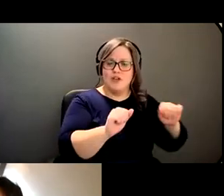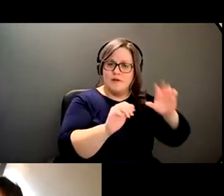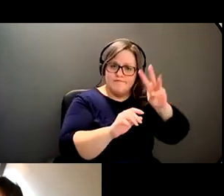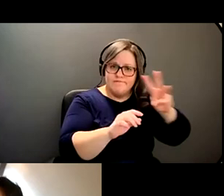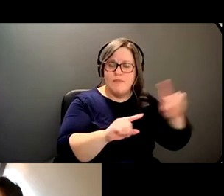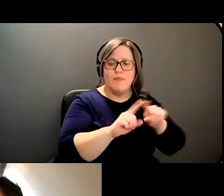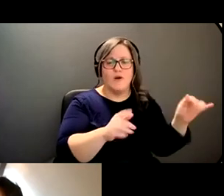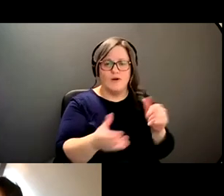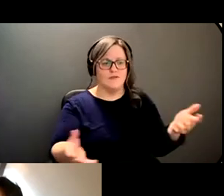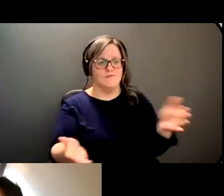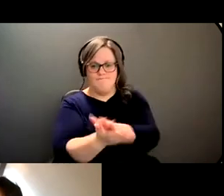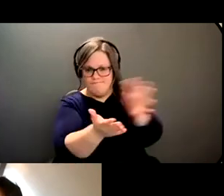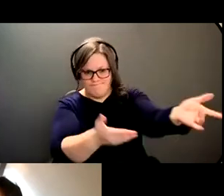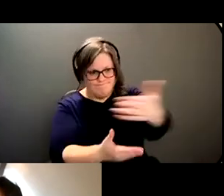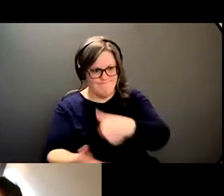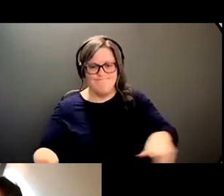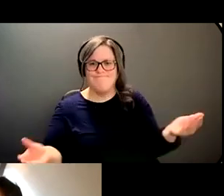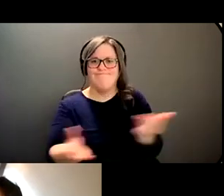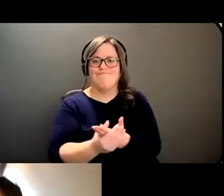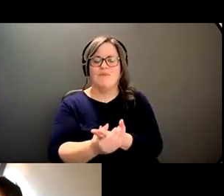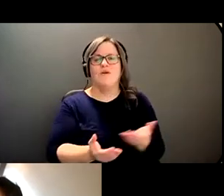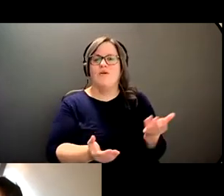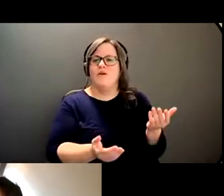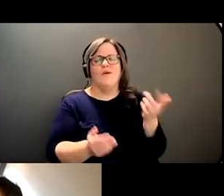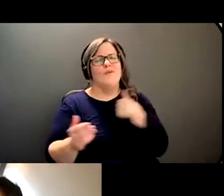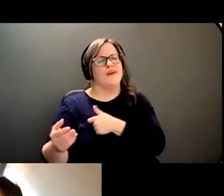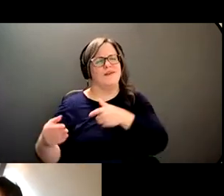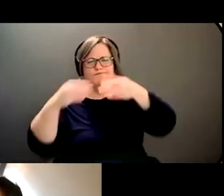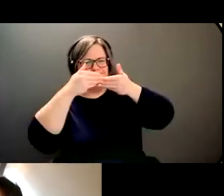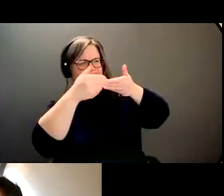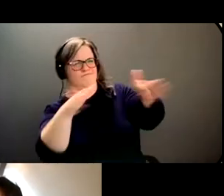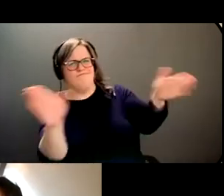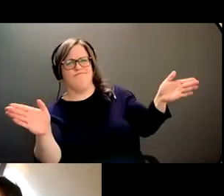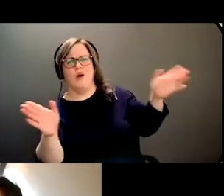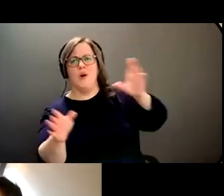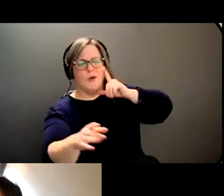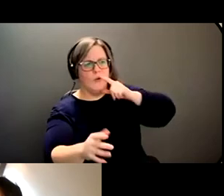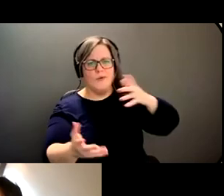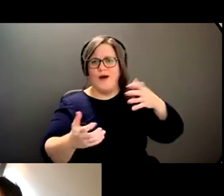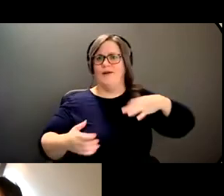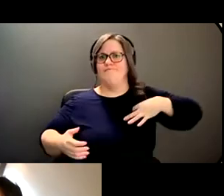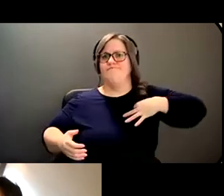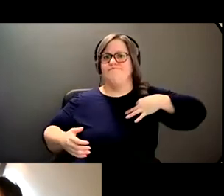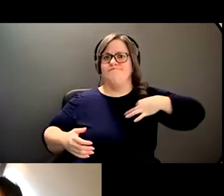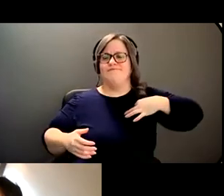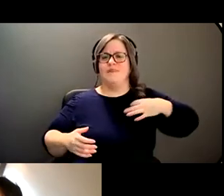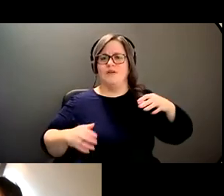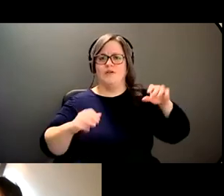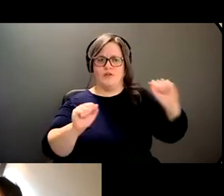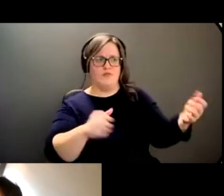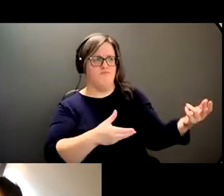about, you know, who we accept. So basically anybody that wants to have writing in the project, we